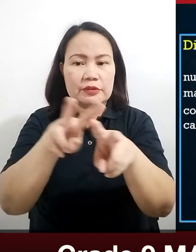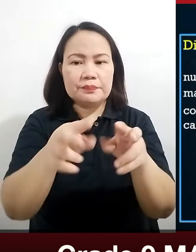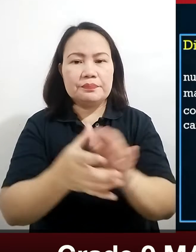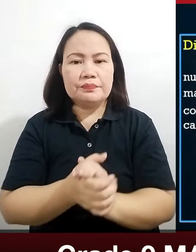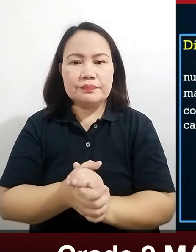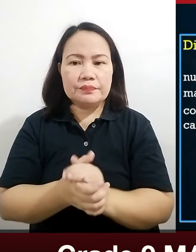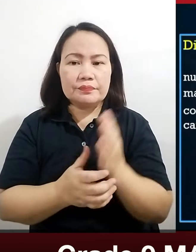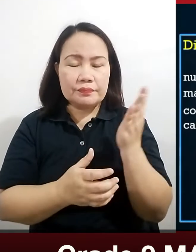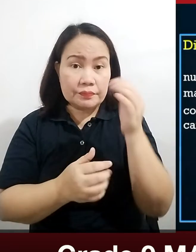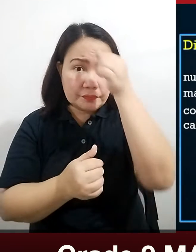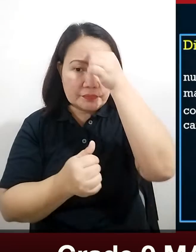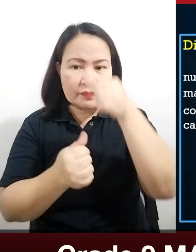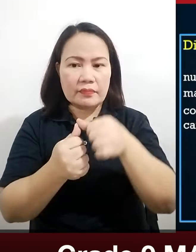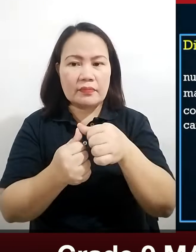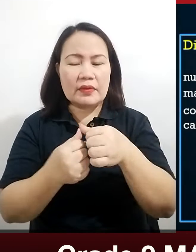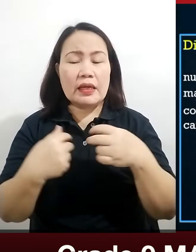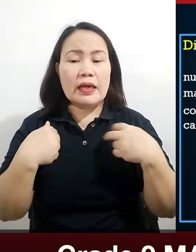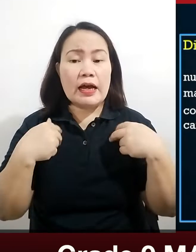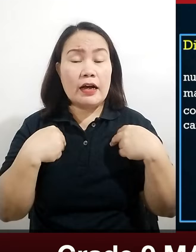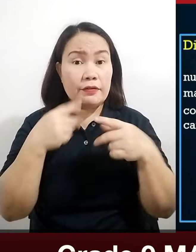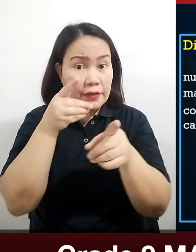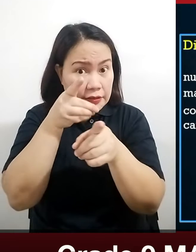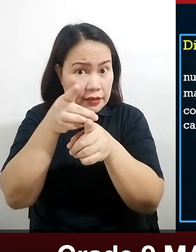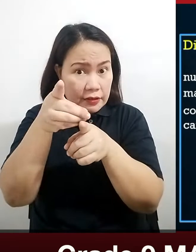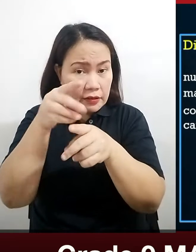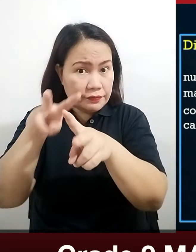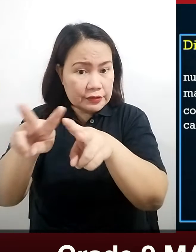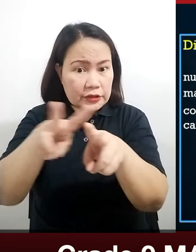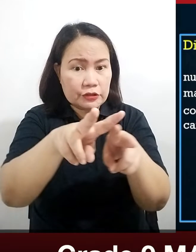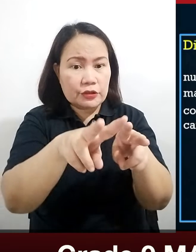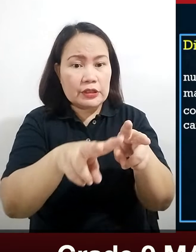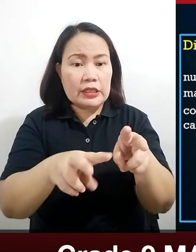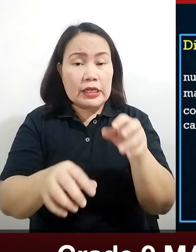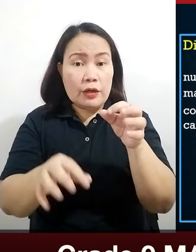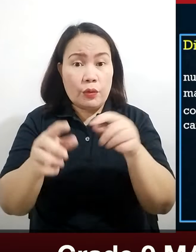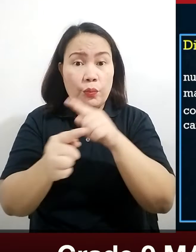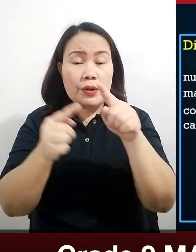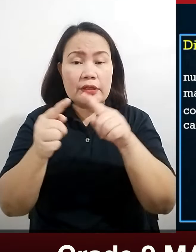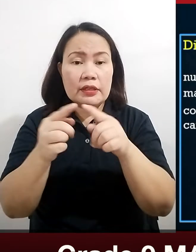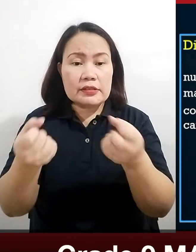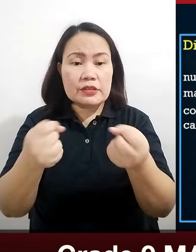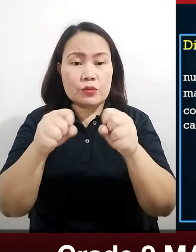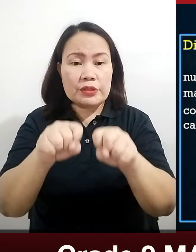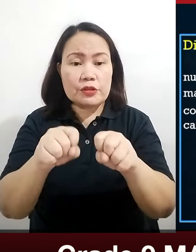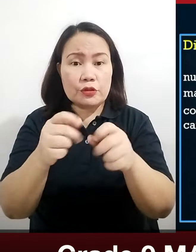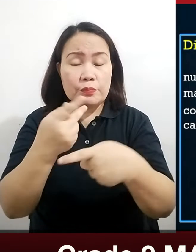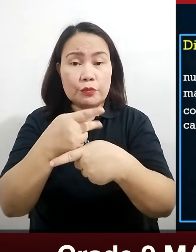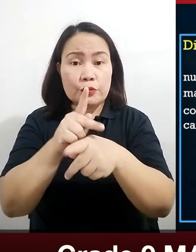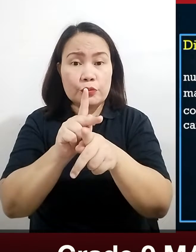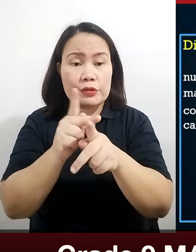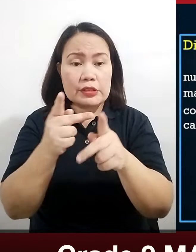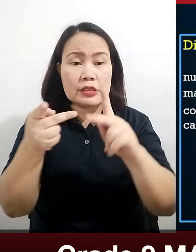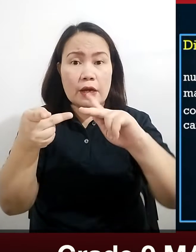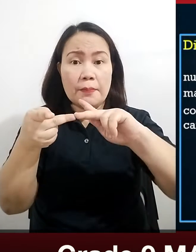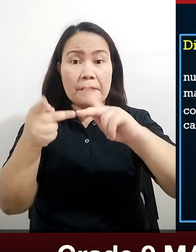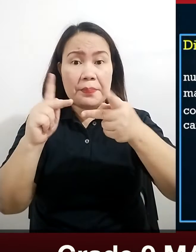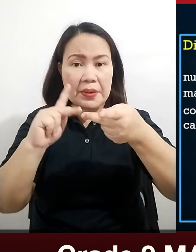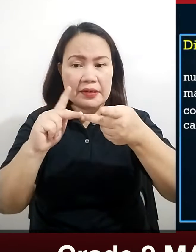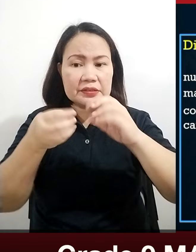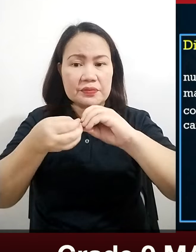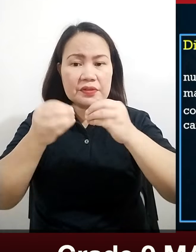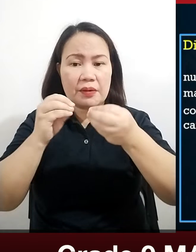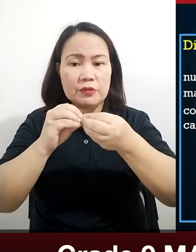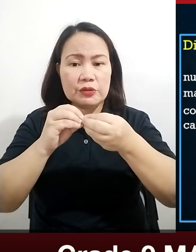Remember, there is a direct variation whenever a situation produces pairs of numbers in which their ratio